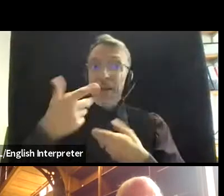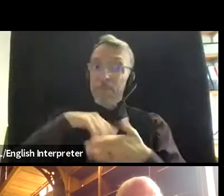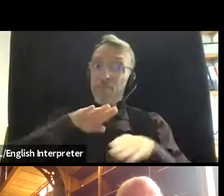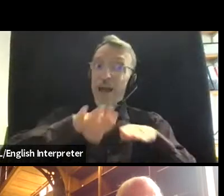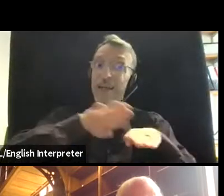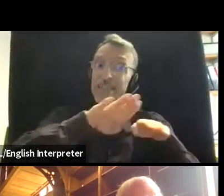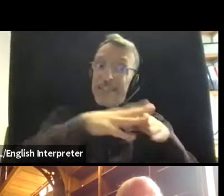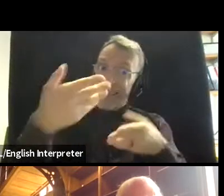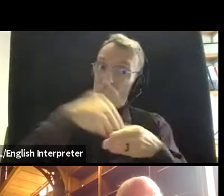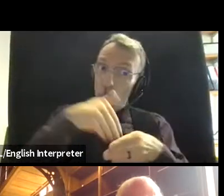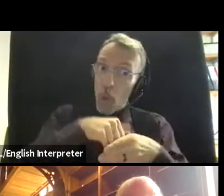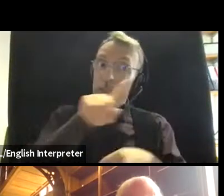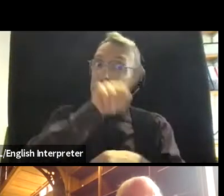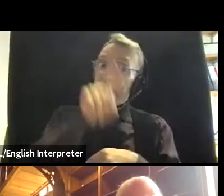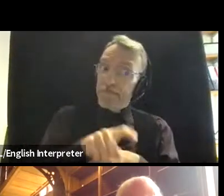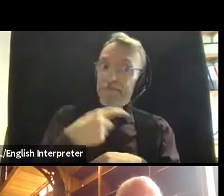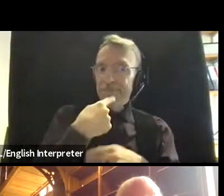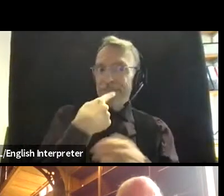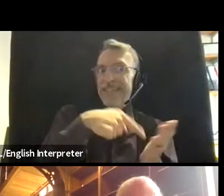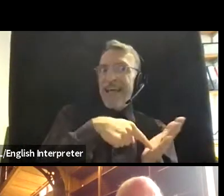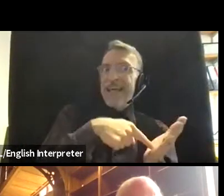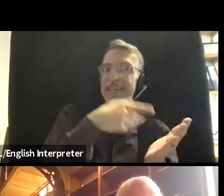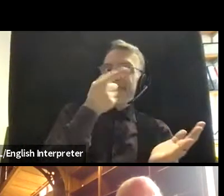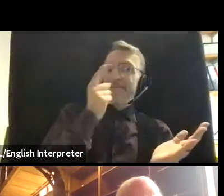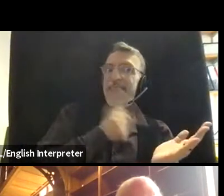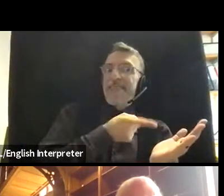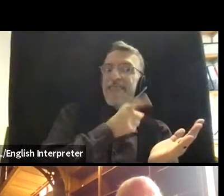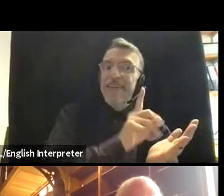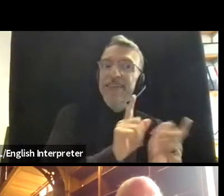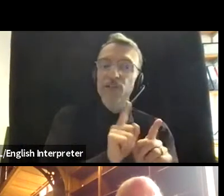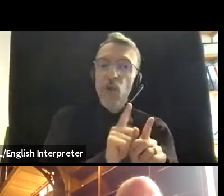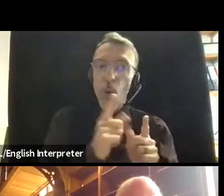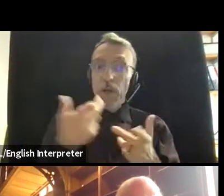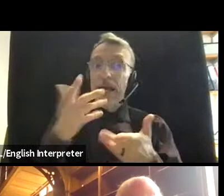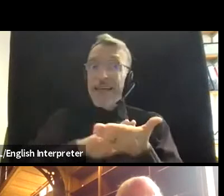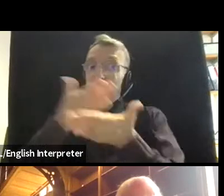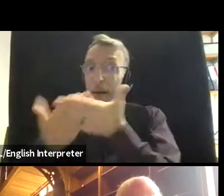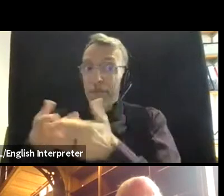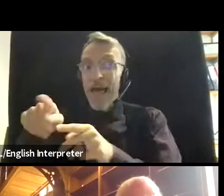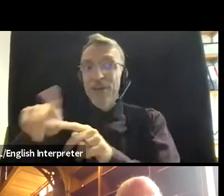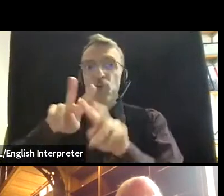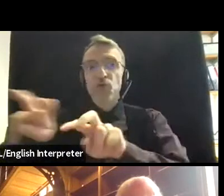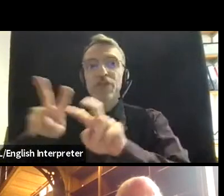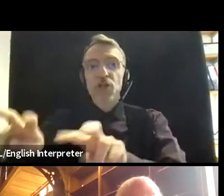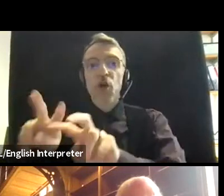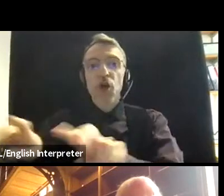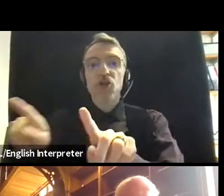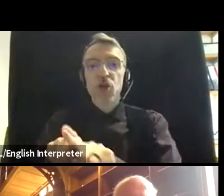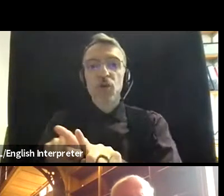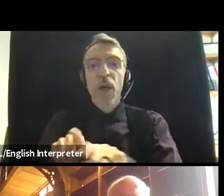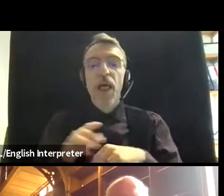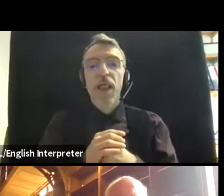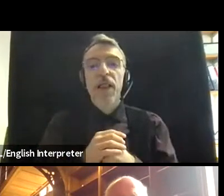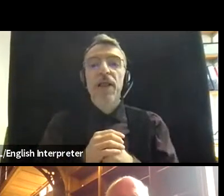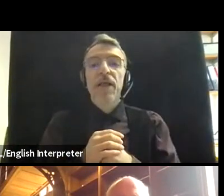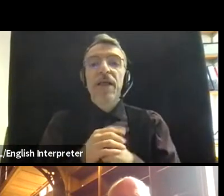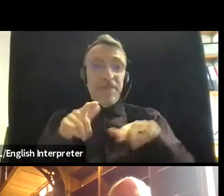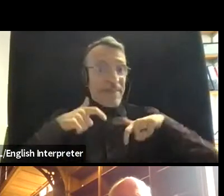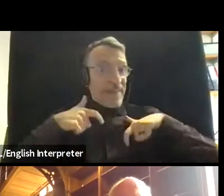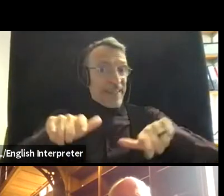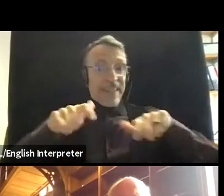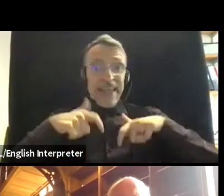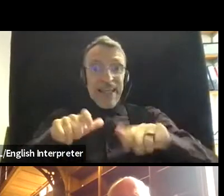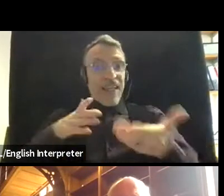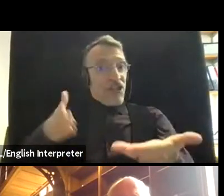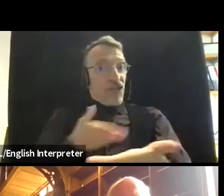practices, but also include in the research. So I'm afraid we still have that